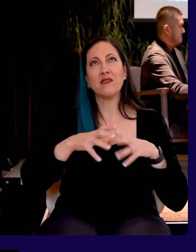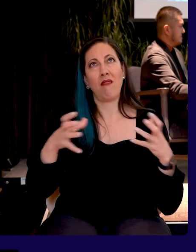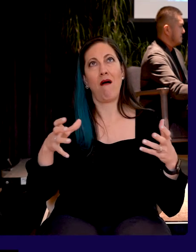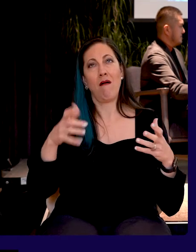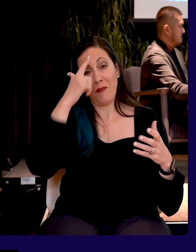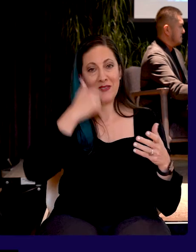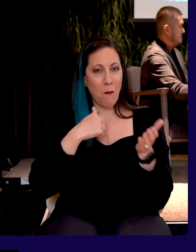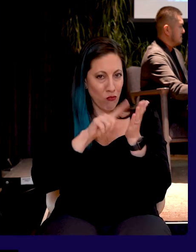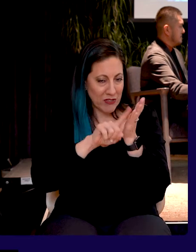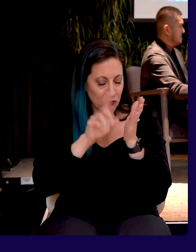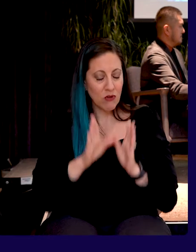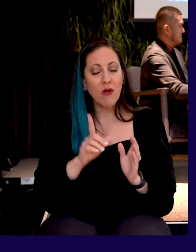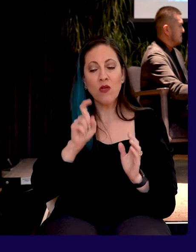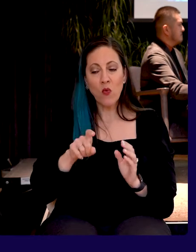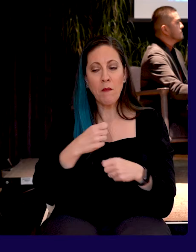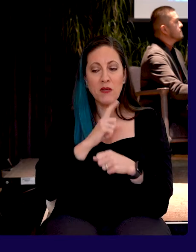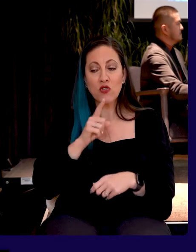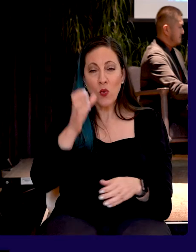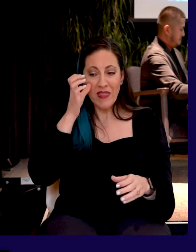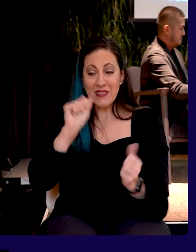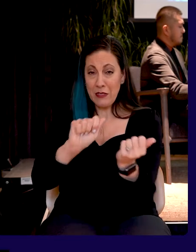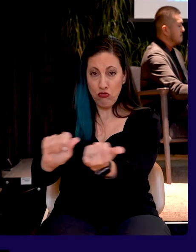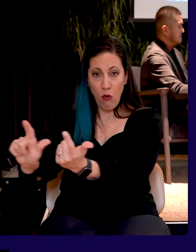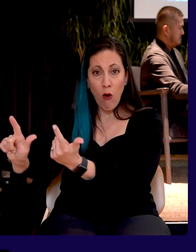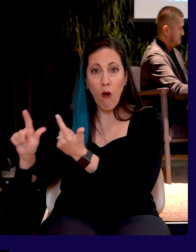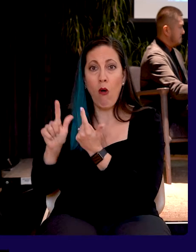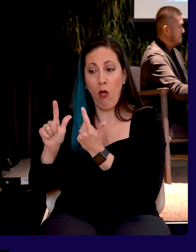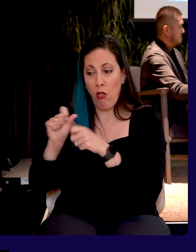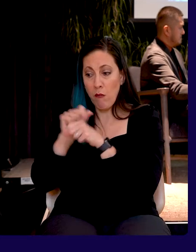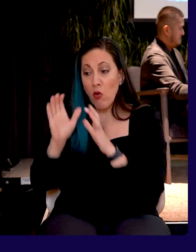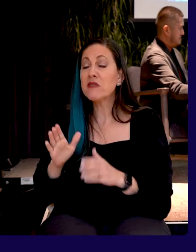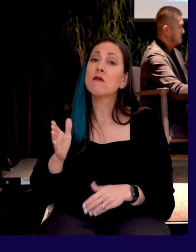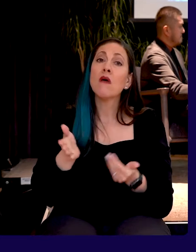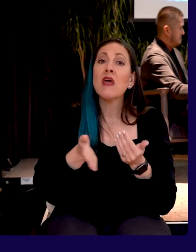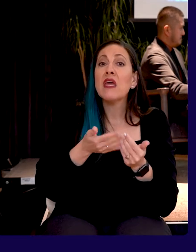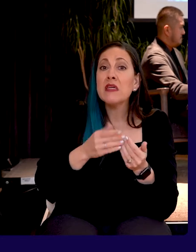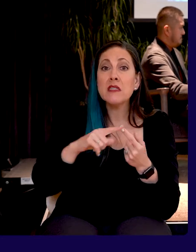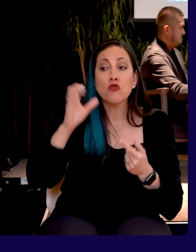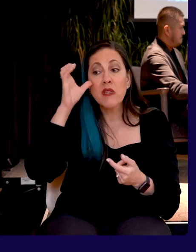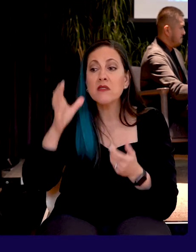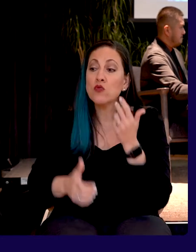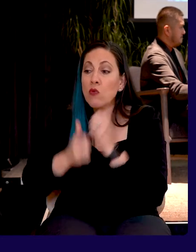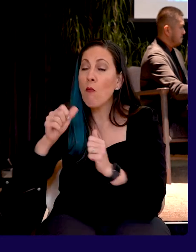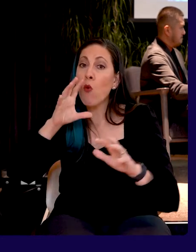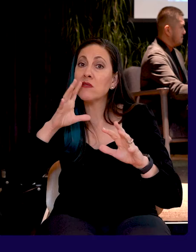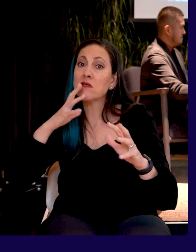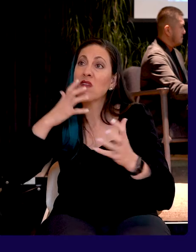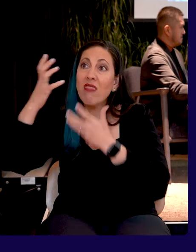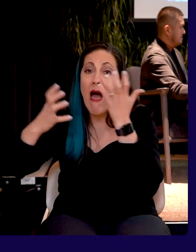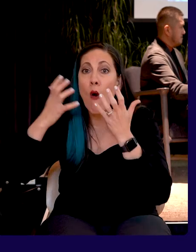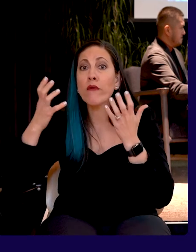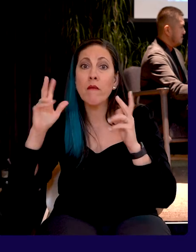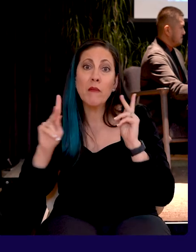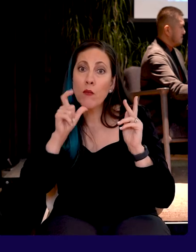to make sure that you're listening to all of your employees. And I think it's really easy to get into the pattern of listening to the loudest people, listening to the majority. Those might